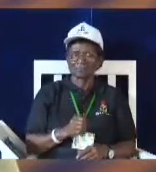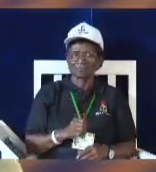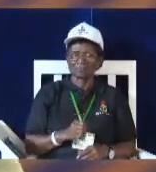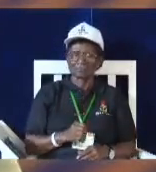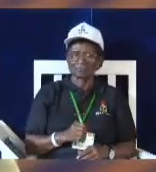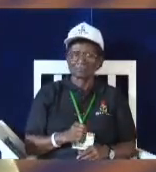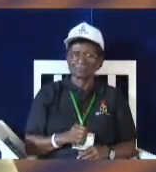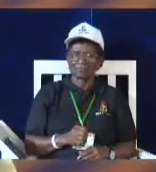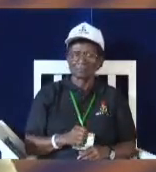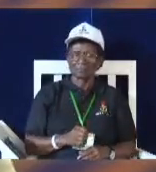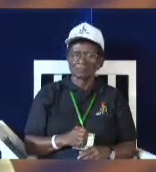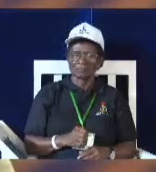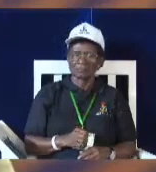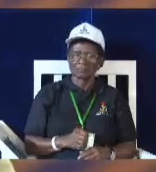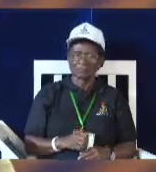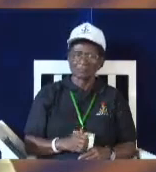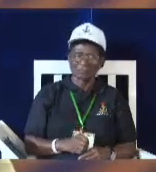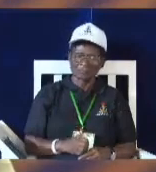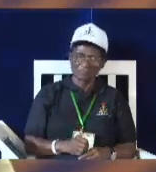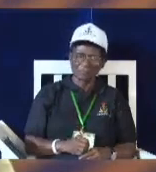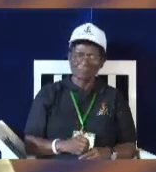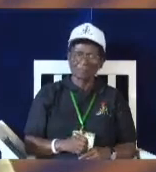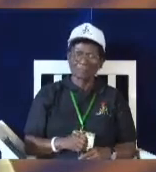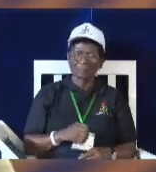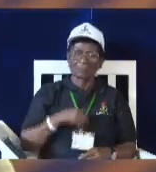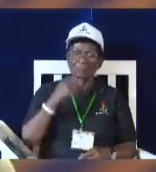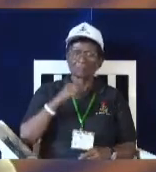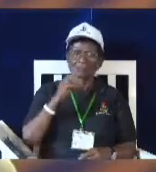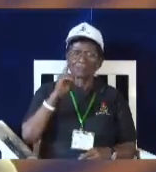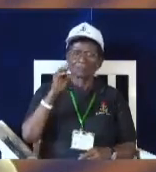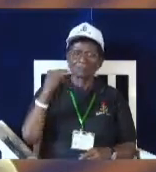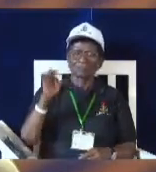and said, one of my elder sisters